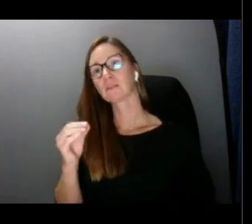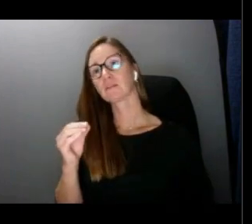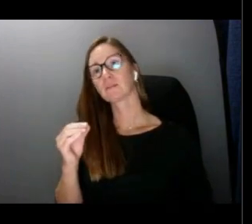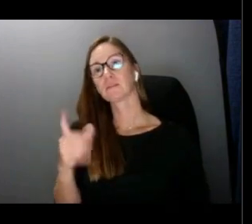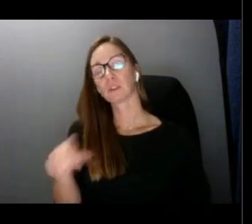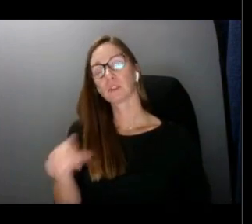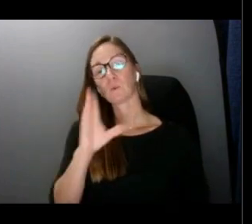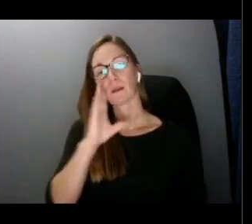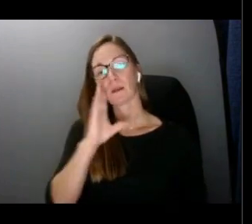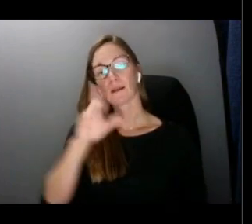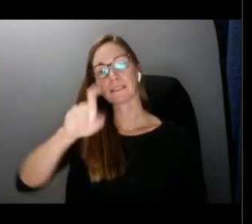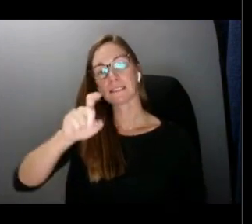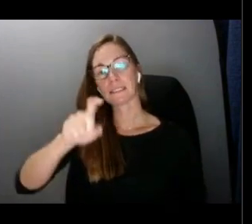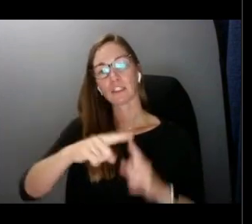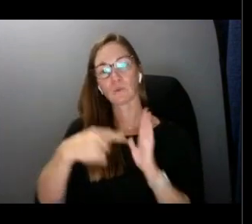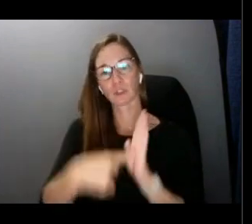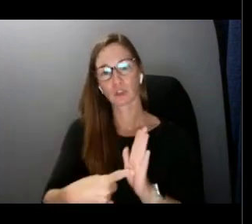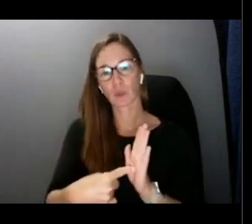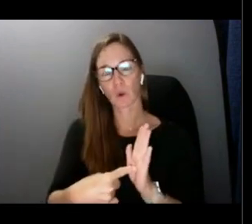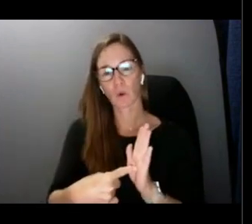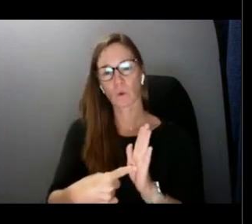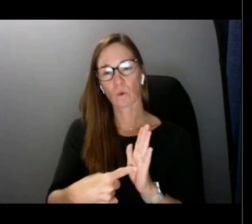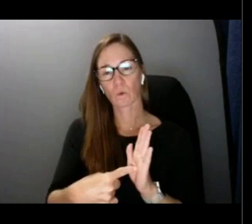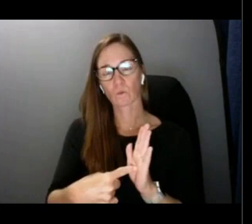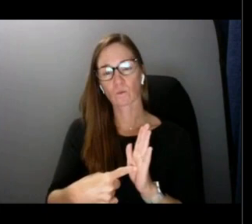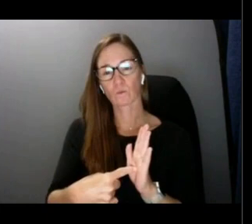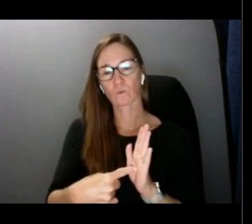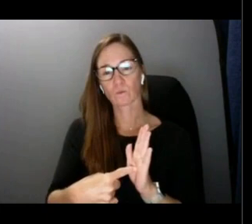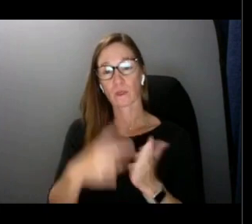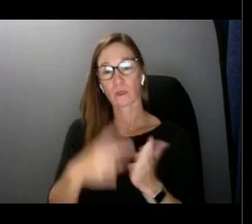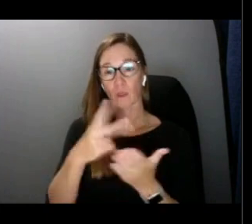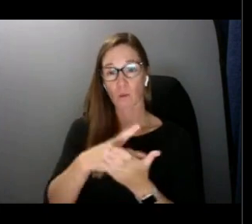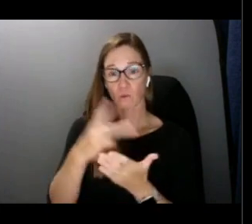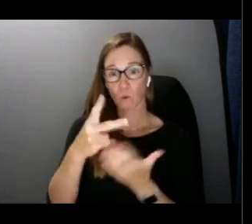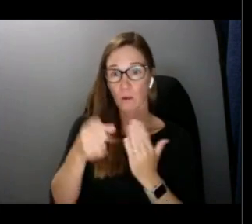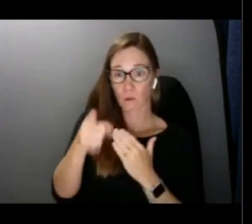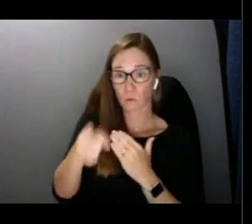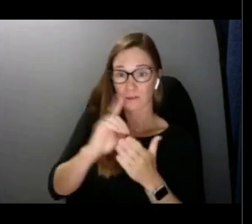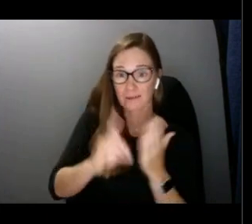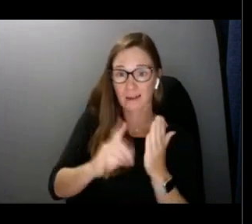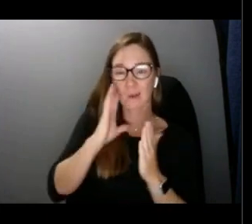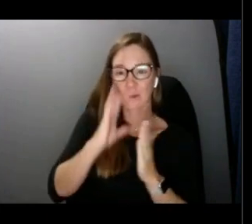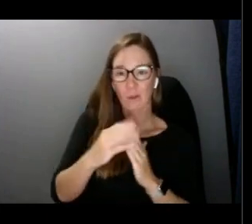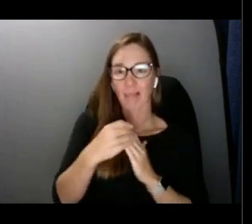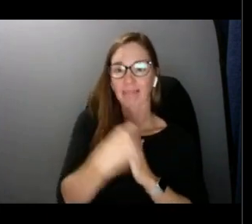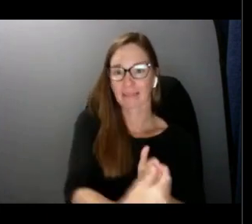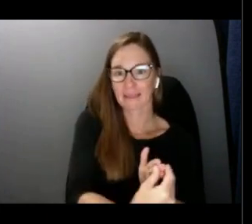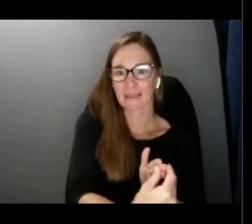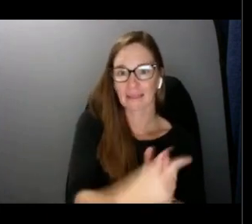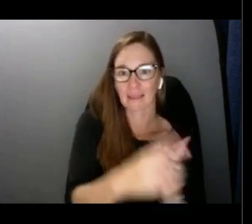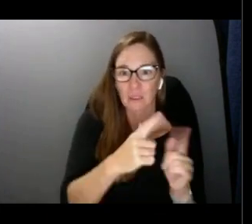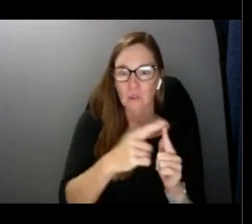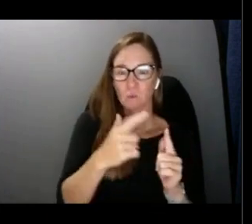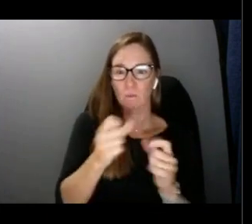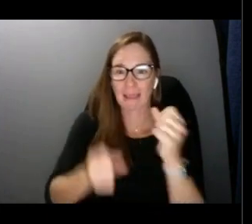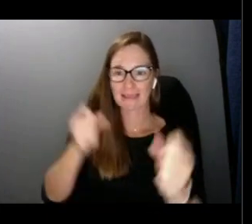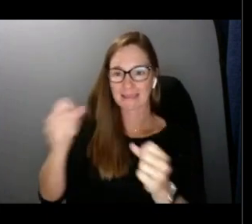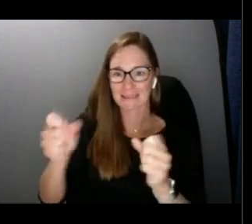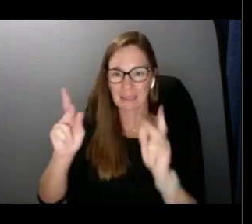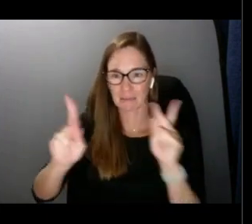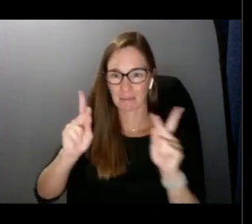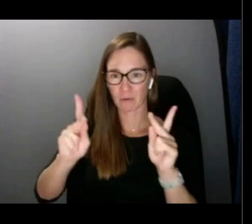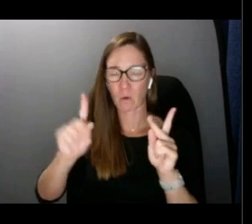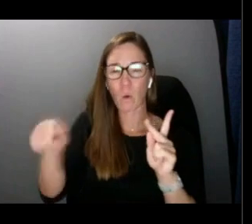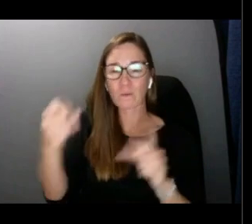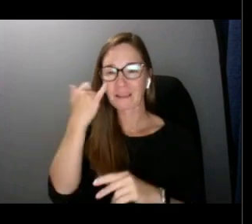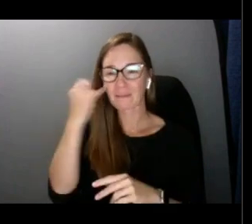you would need to show that the program you're designing will lead to placements, even if you're only